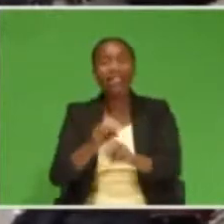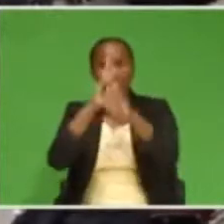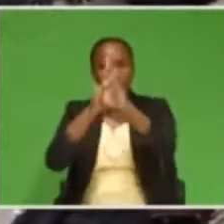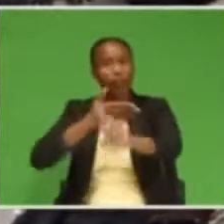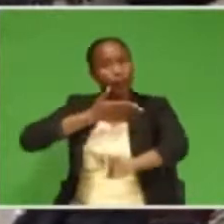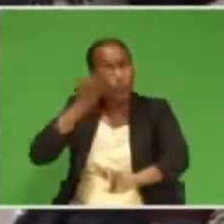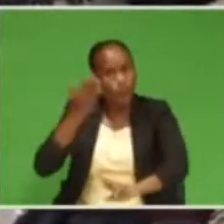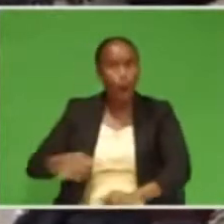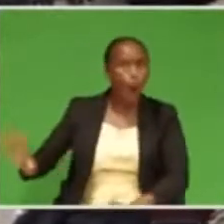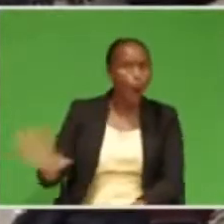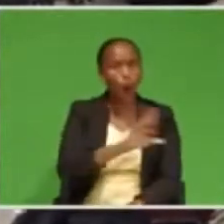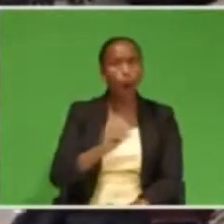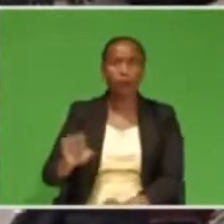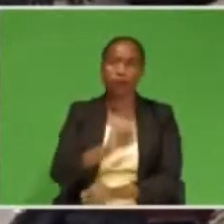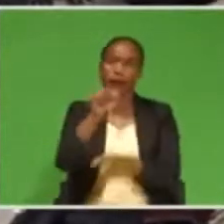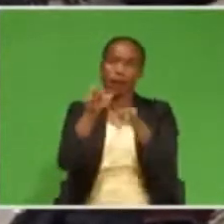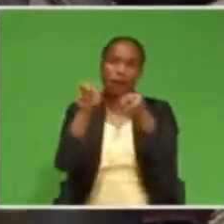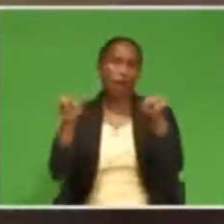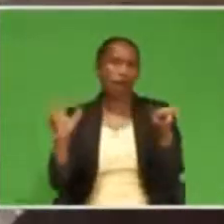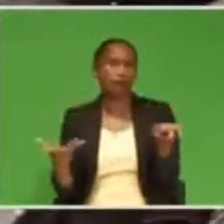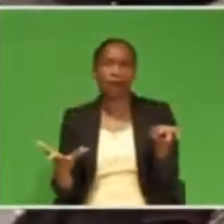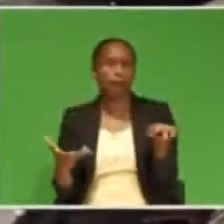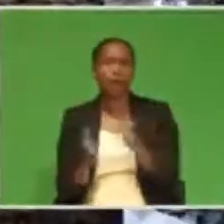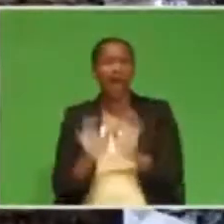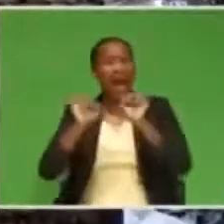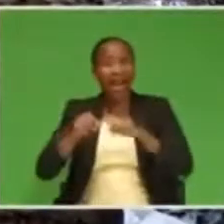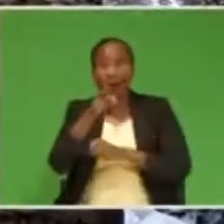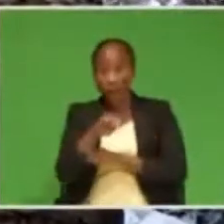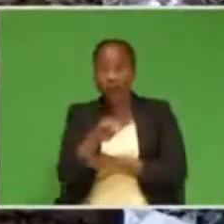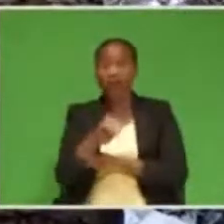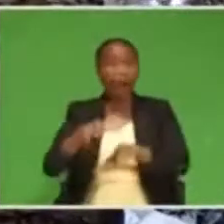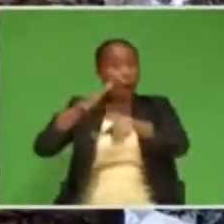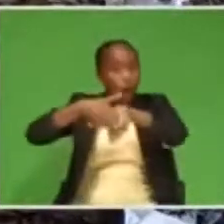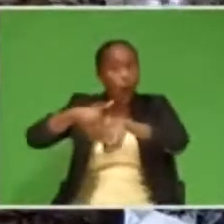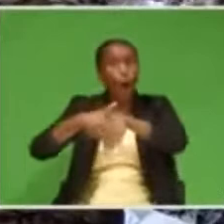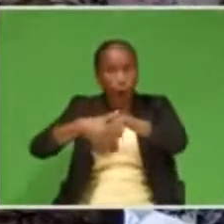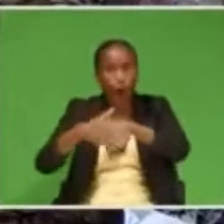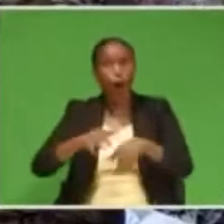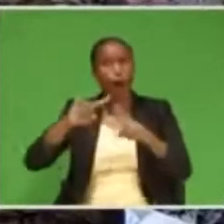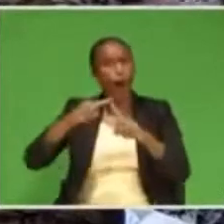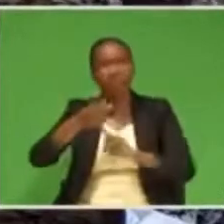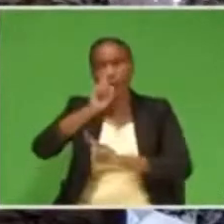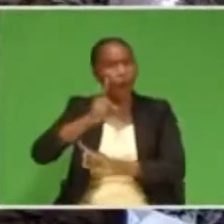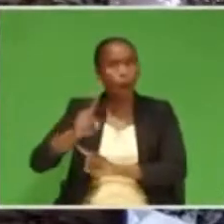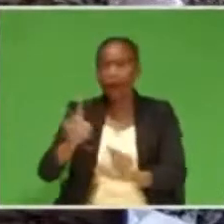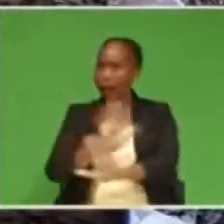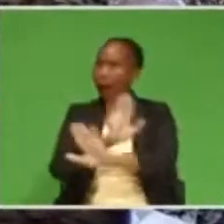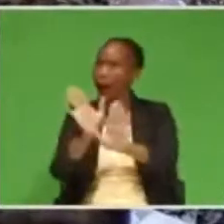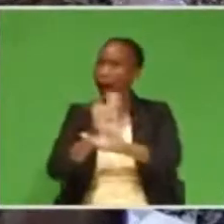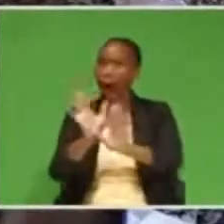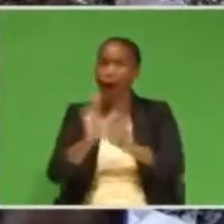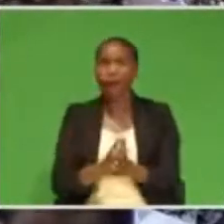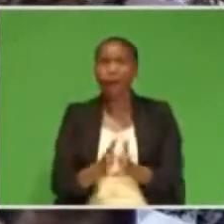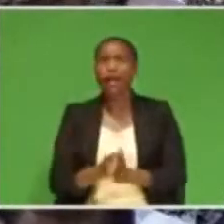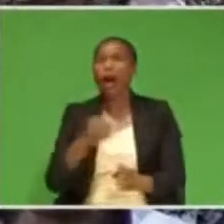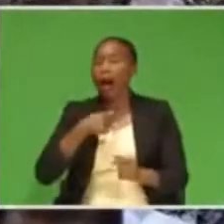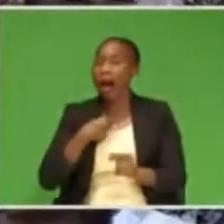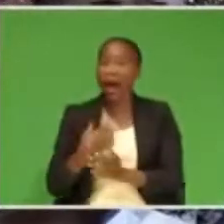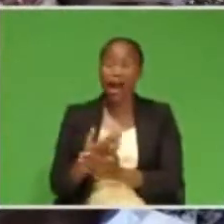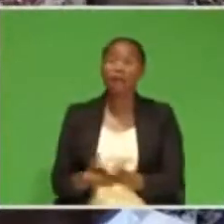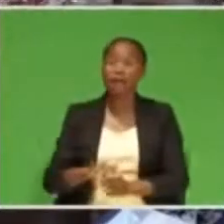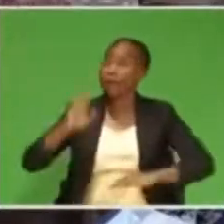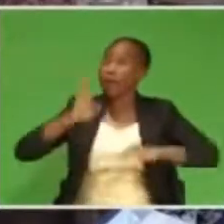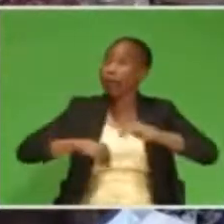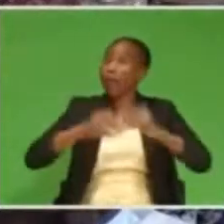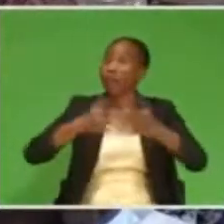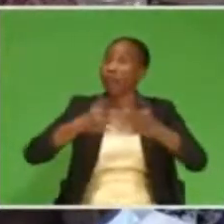South Africans. I will not allow any more points of order. I have ruled and I